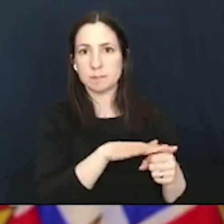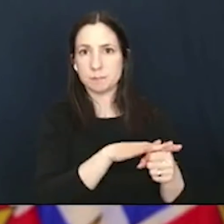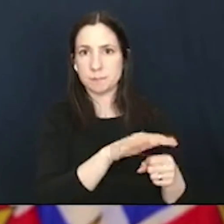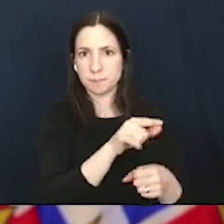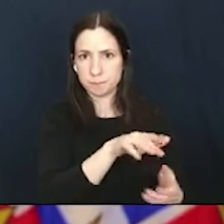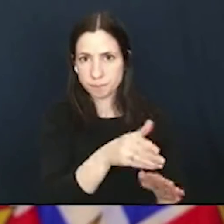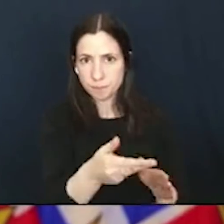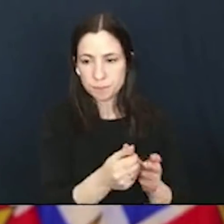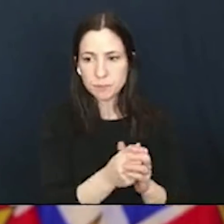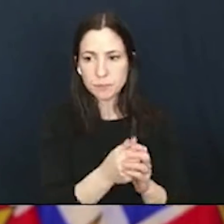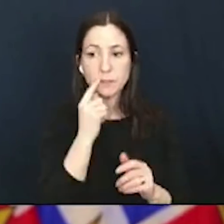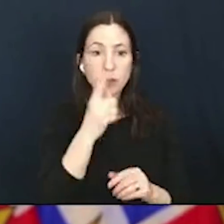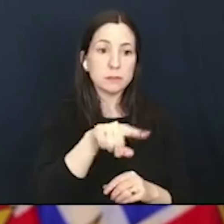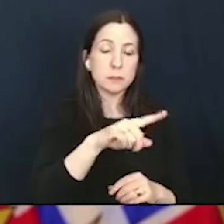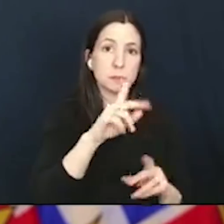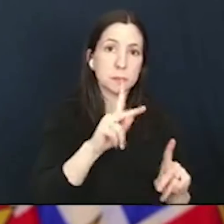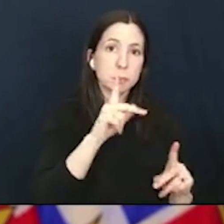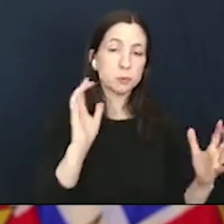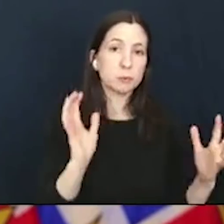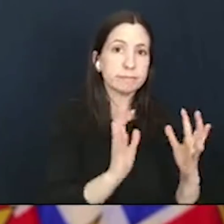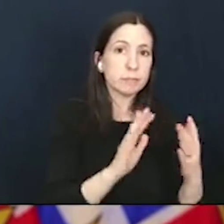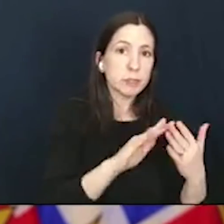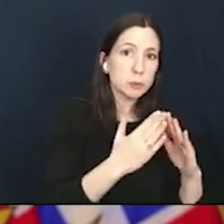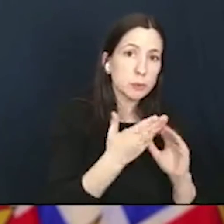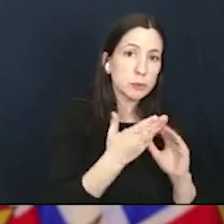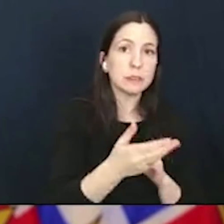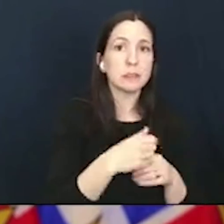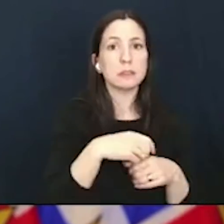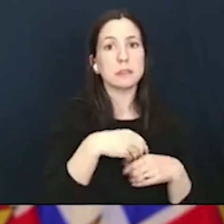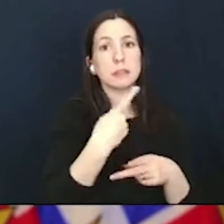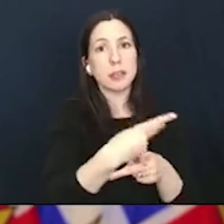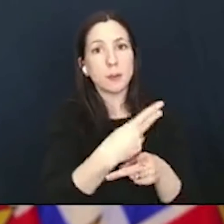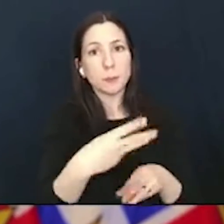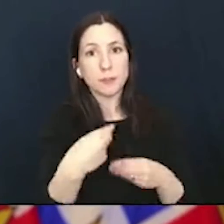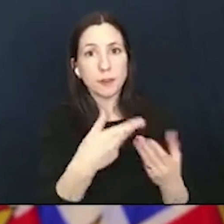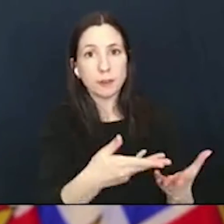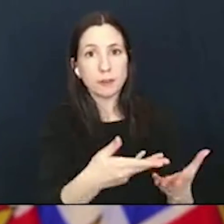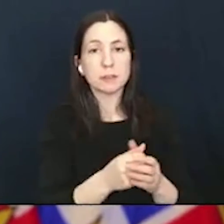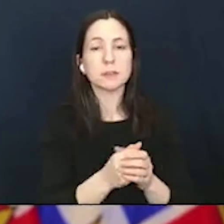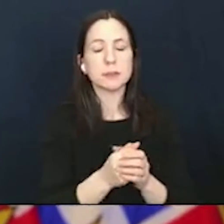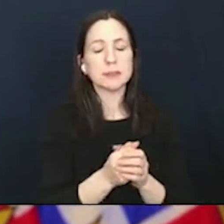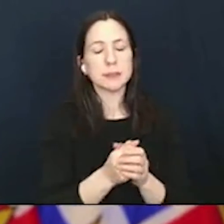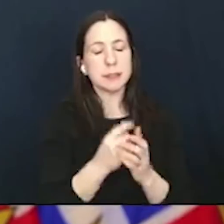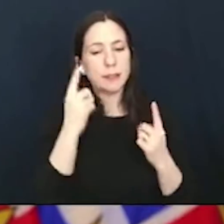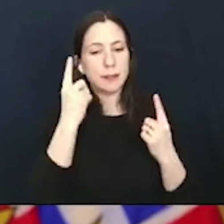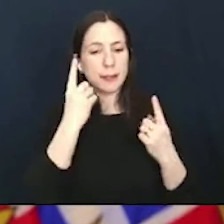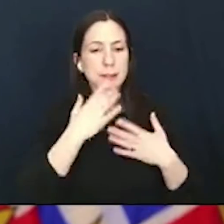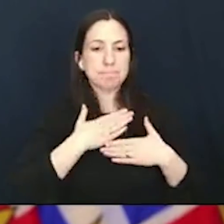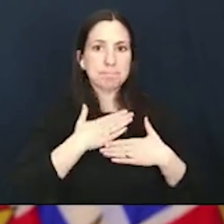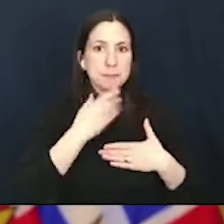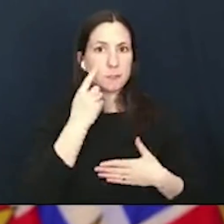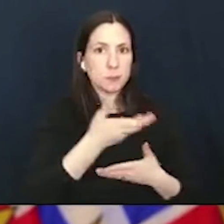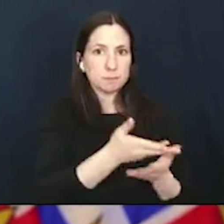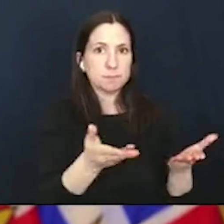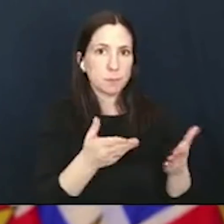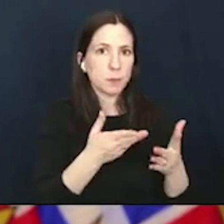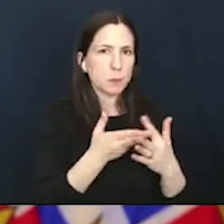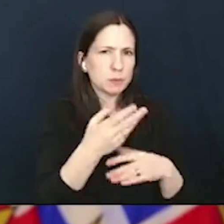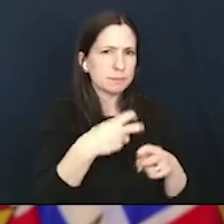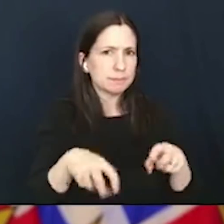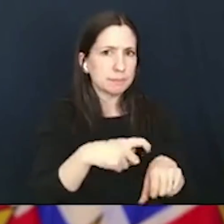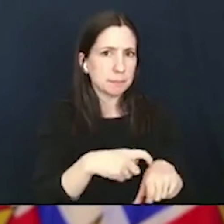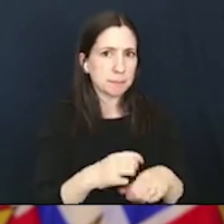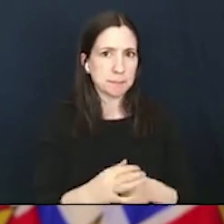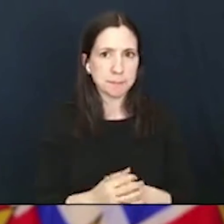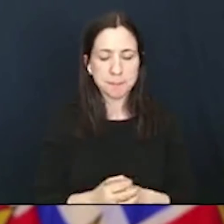and to their community and care providers. Our thoughts are with you during this very difficult time.